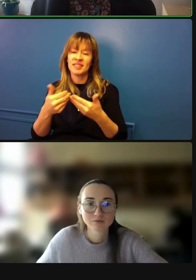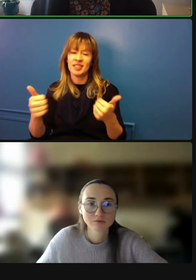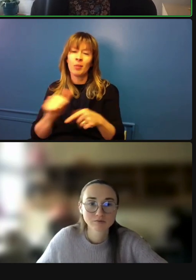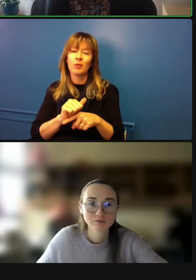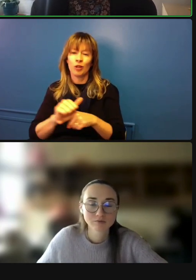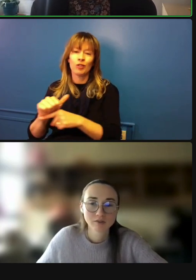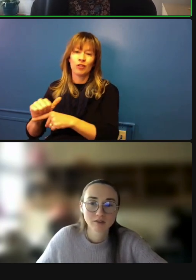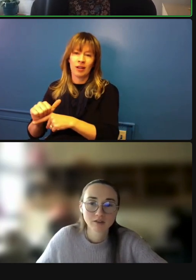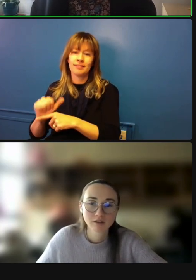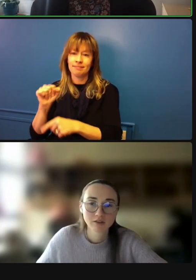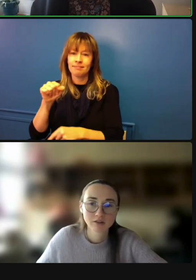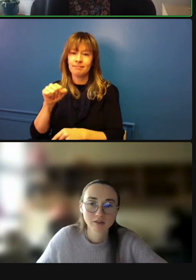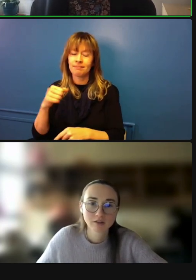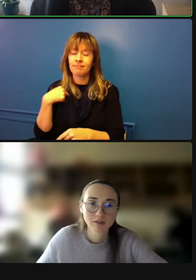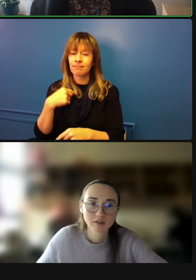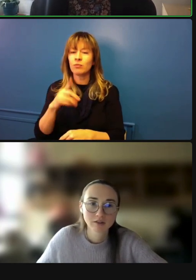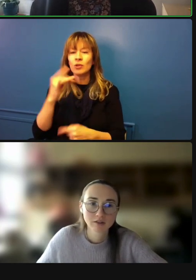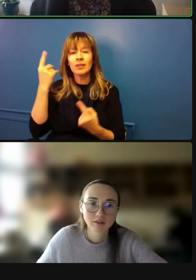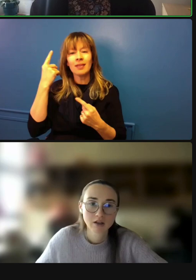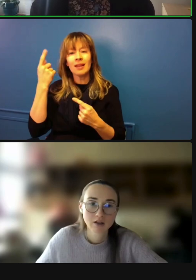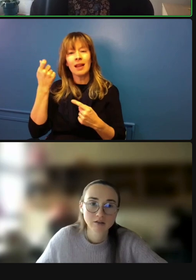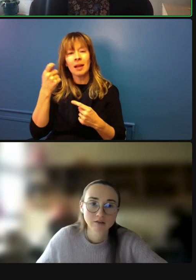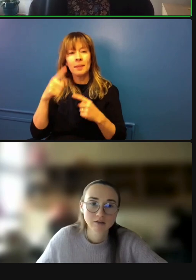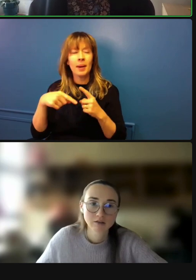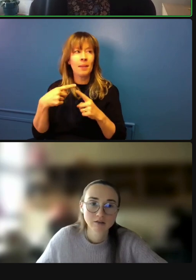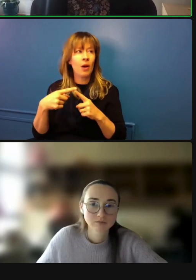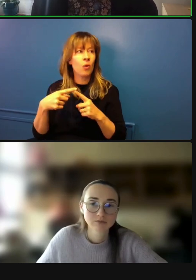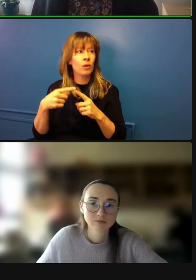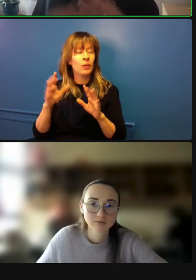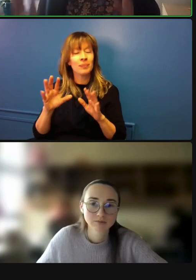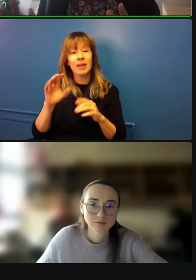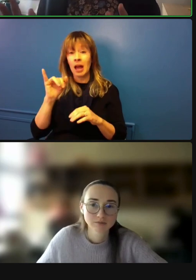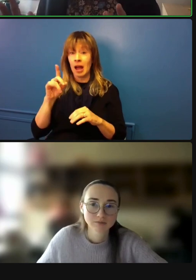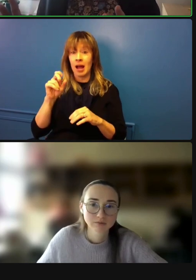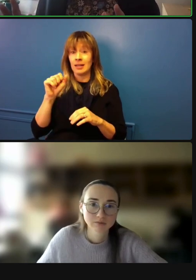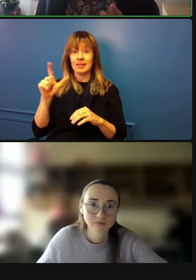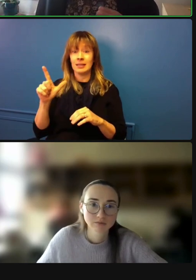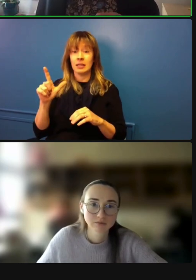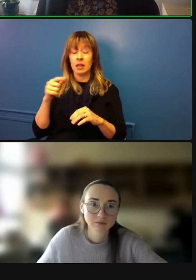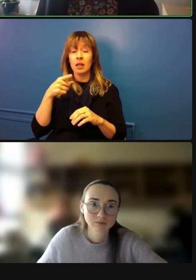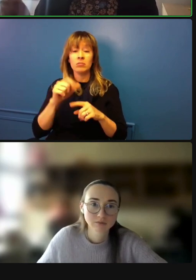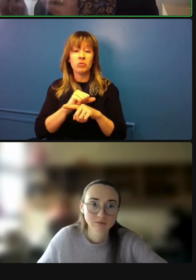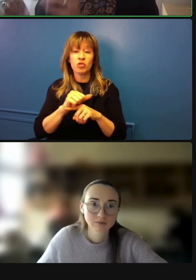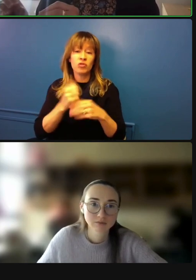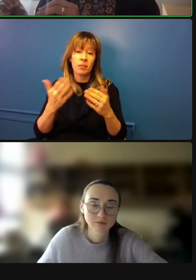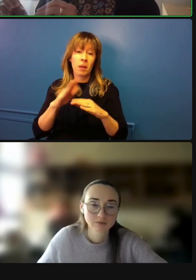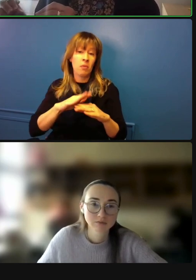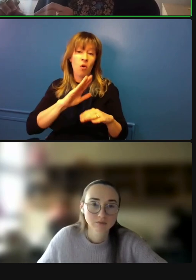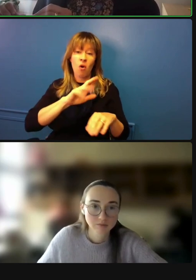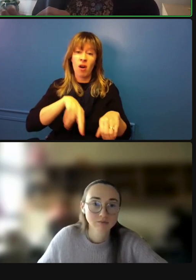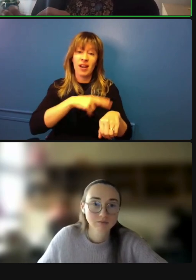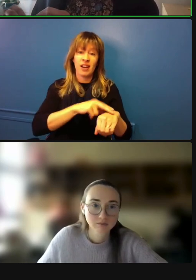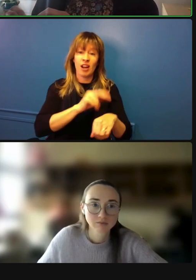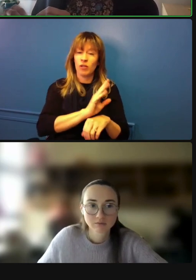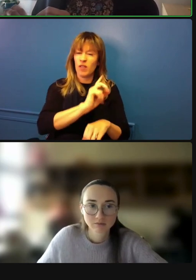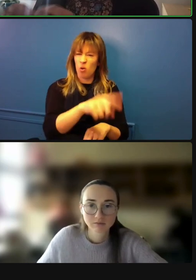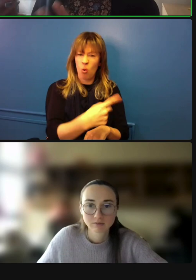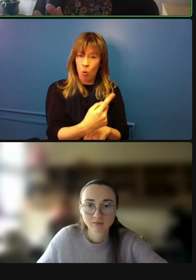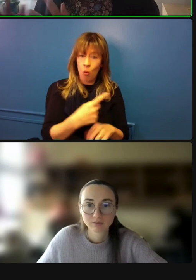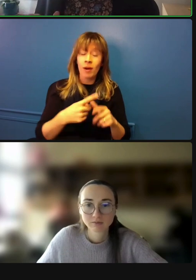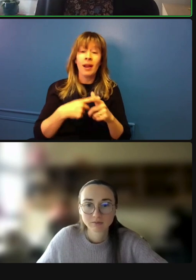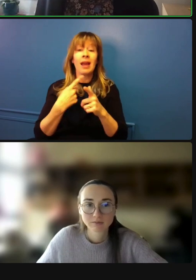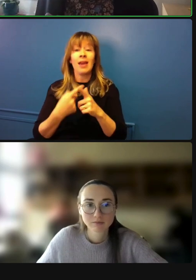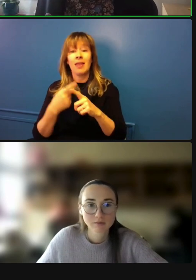We've thought a little bit about, I mean, ideally you would just train maybe on natural videos and then like fine tune it on